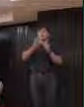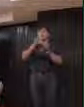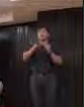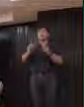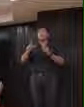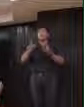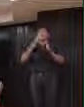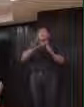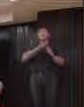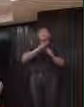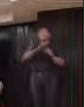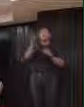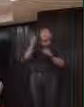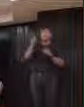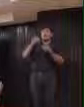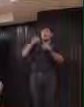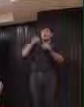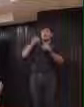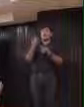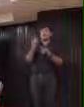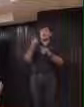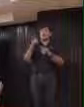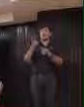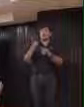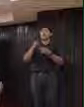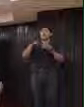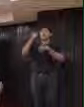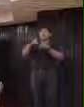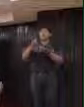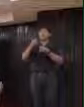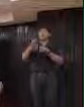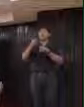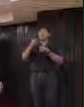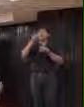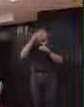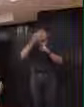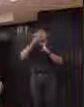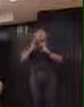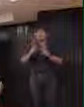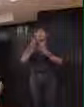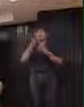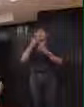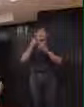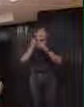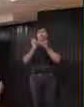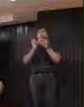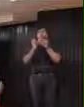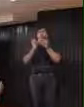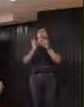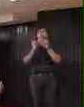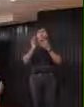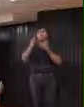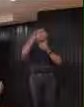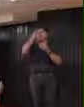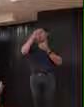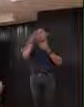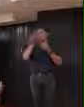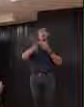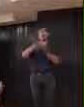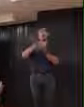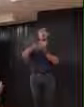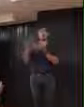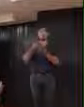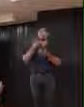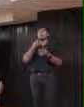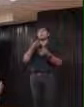come out and actually say that yes, this election, this happened in such and such place. I was in